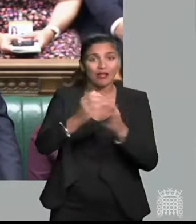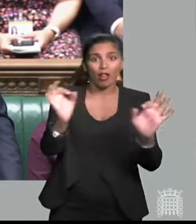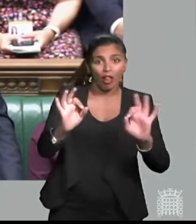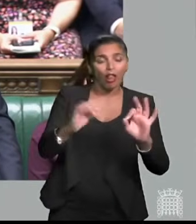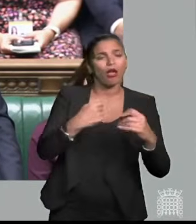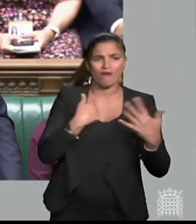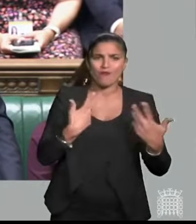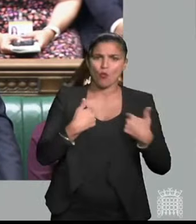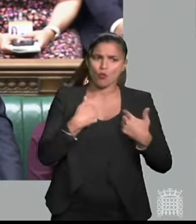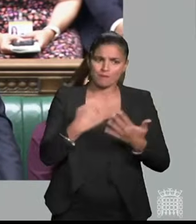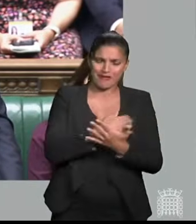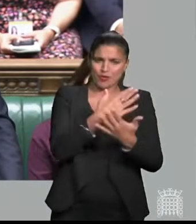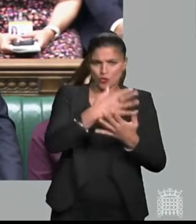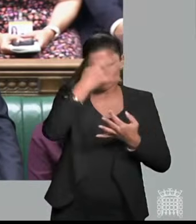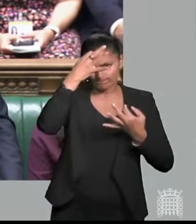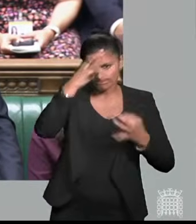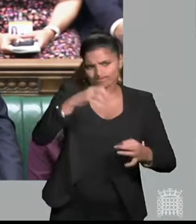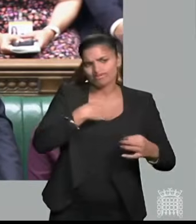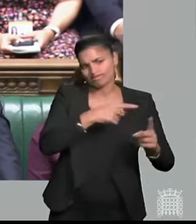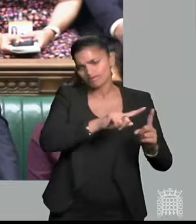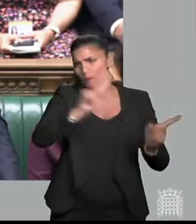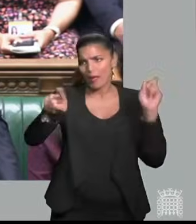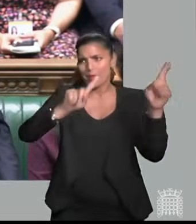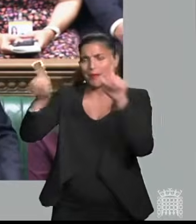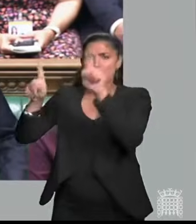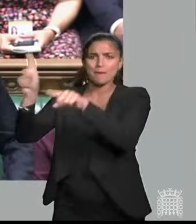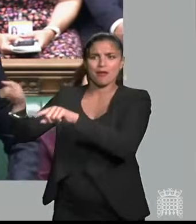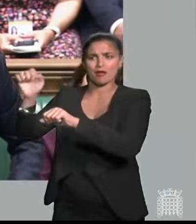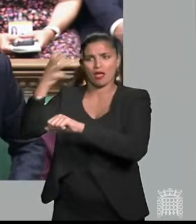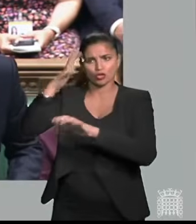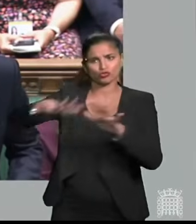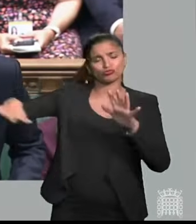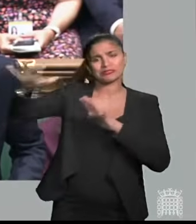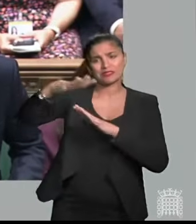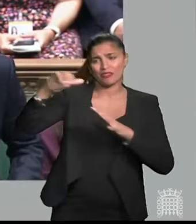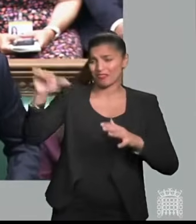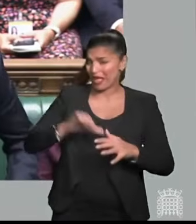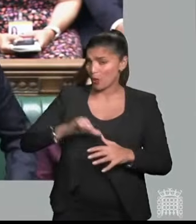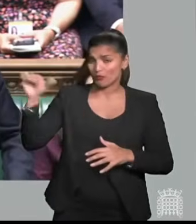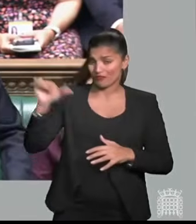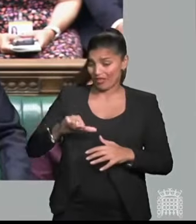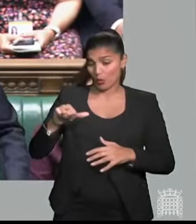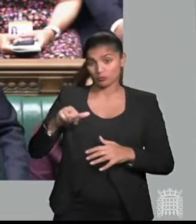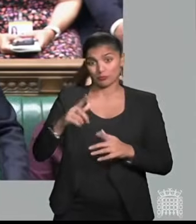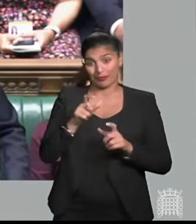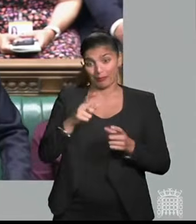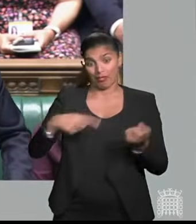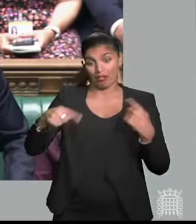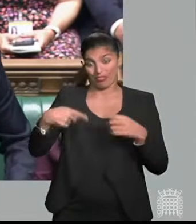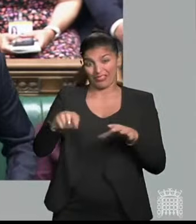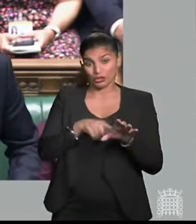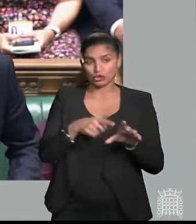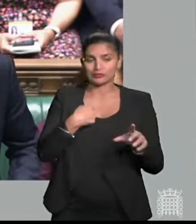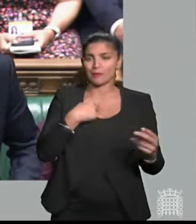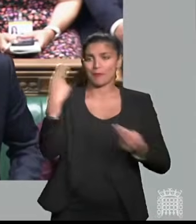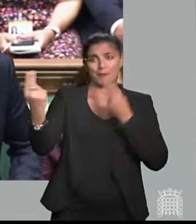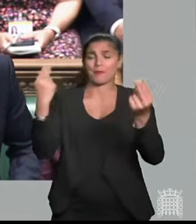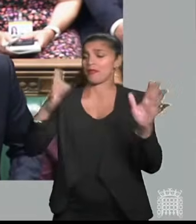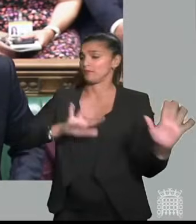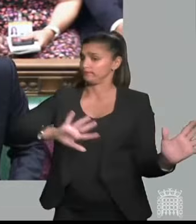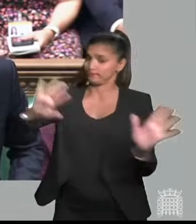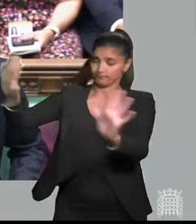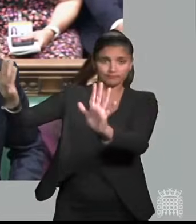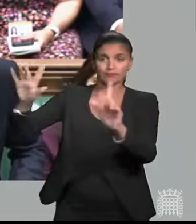relationships to return people to many countries. We are returning thousands of people more this year than we have done in the past, and we will continue to